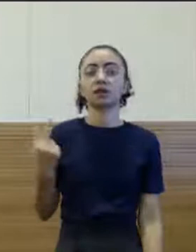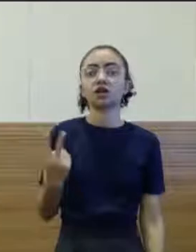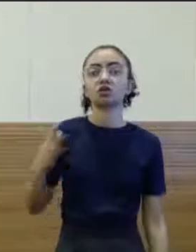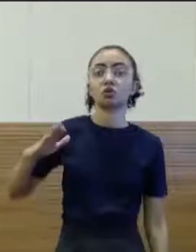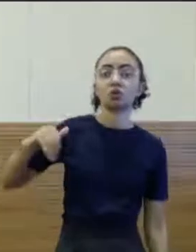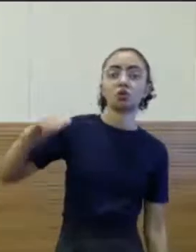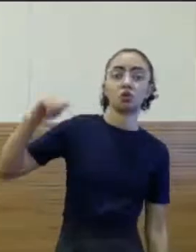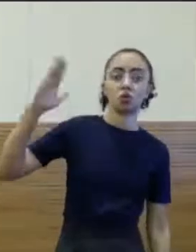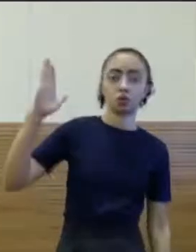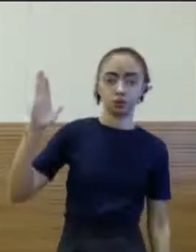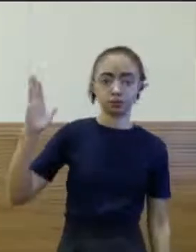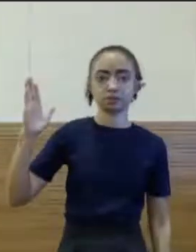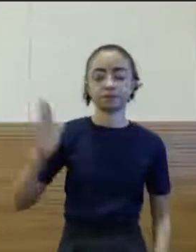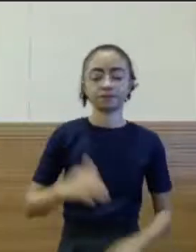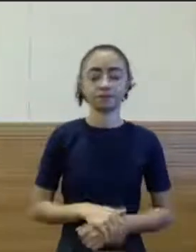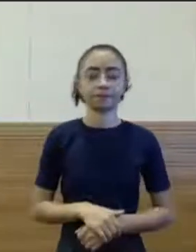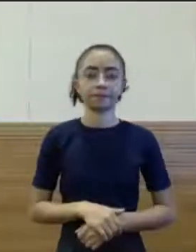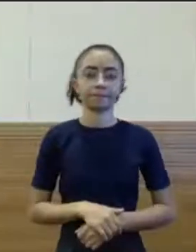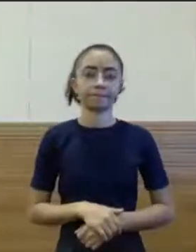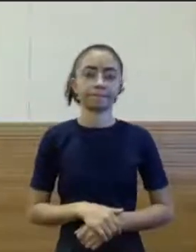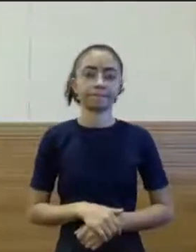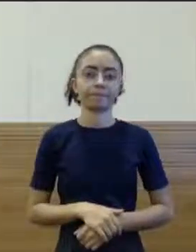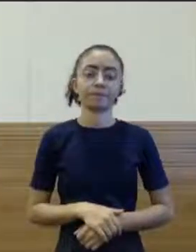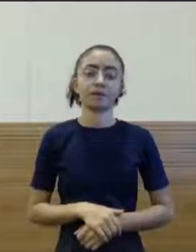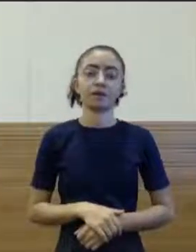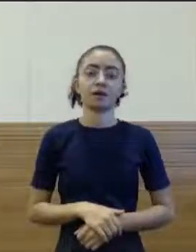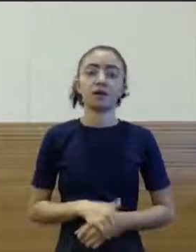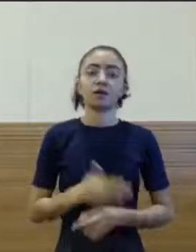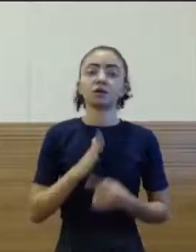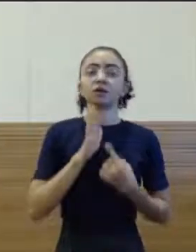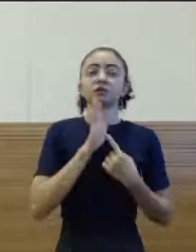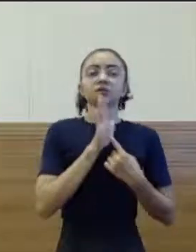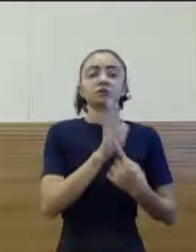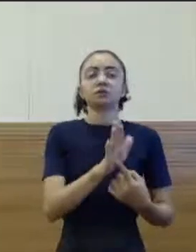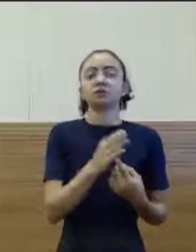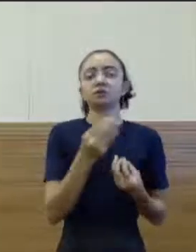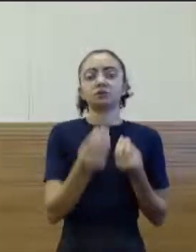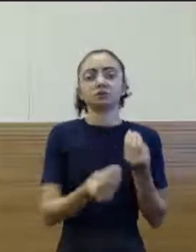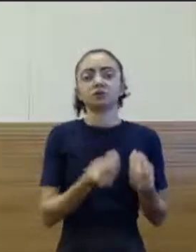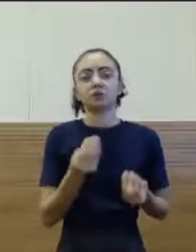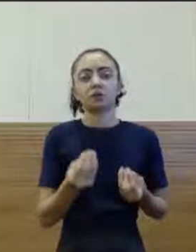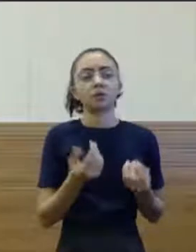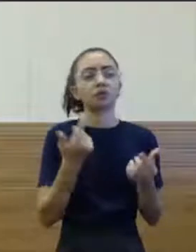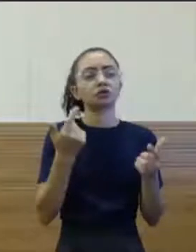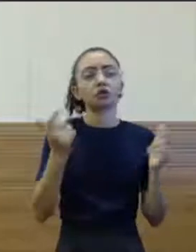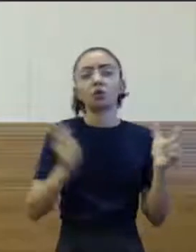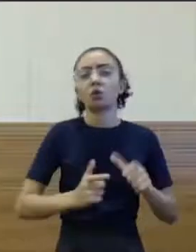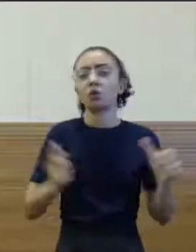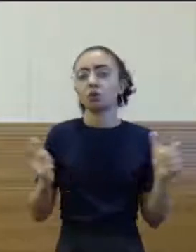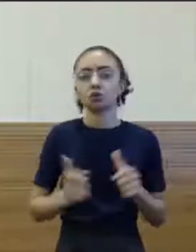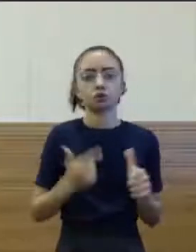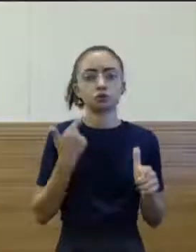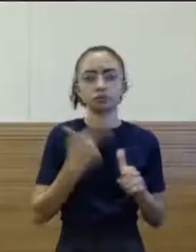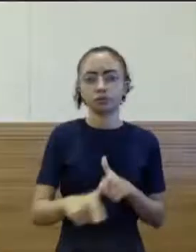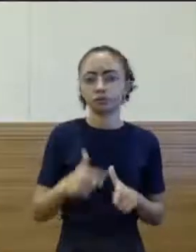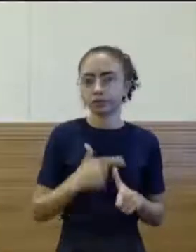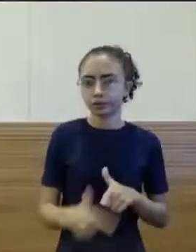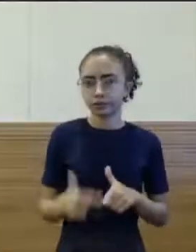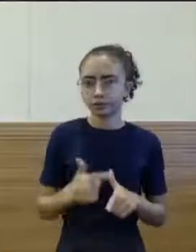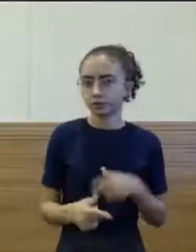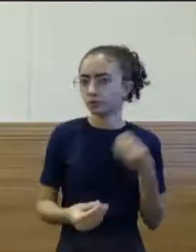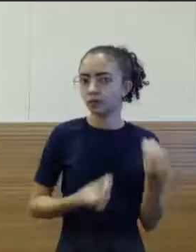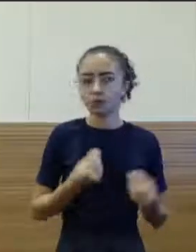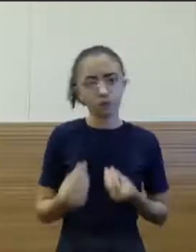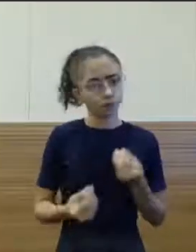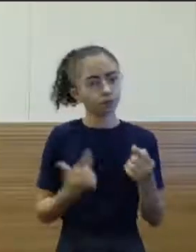And here you can see what we see the identification of the main issues in